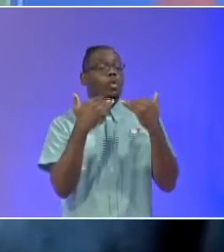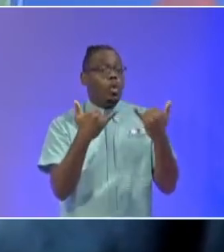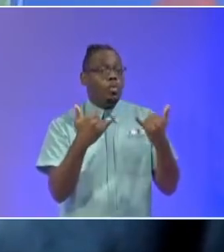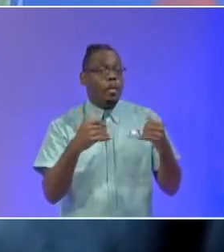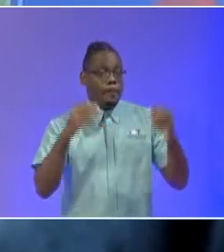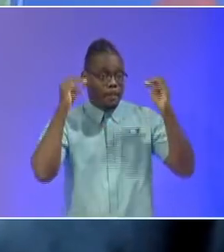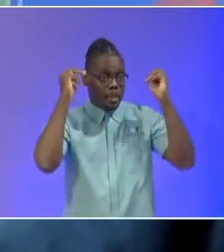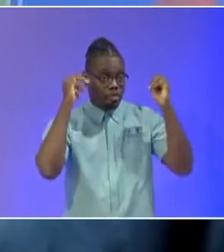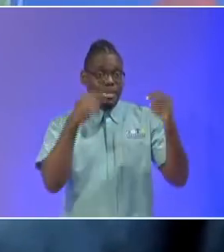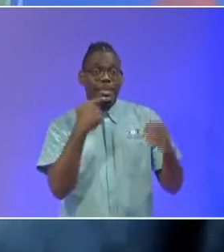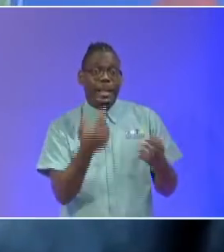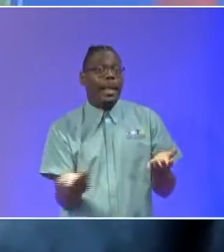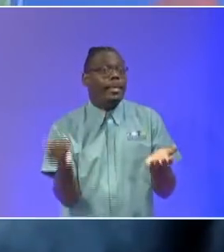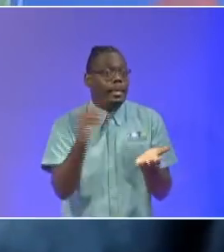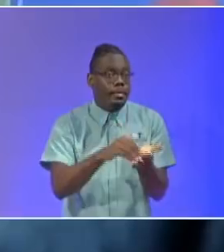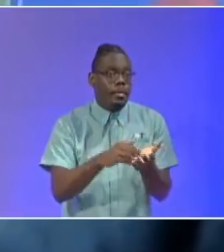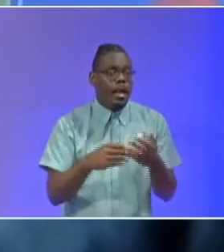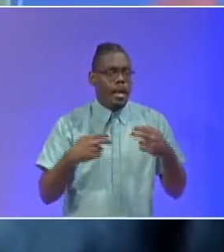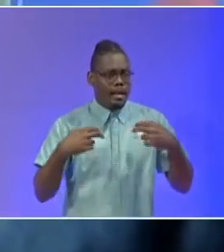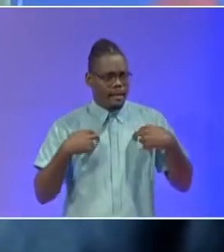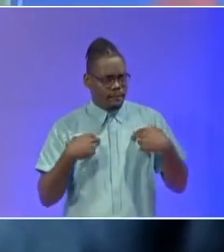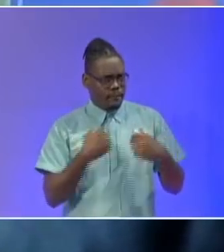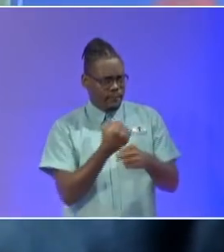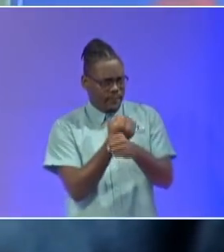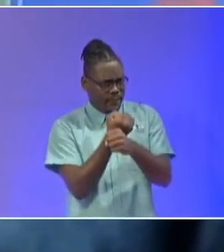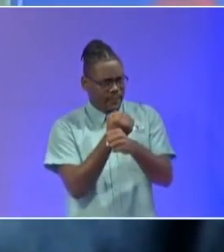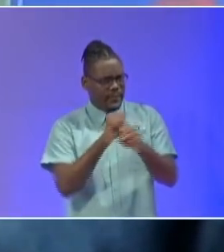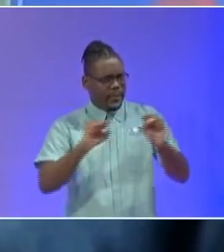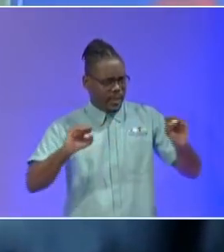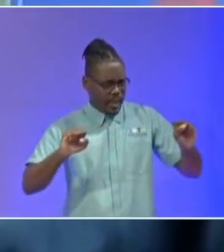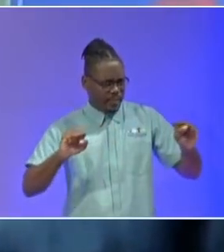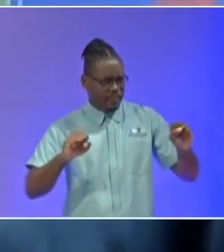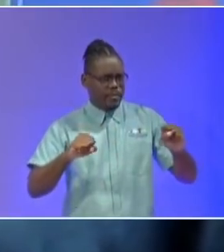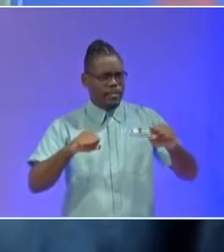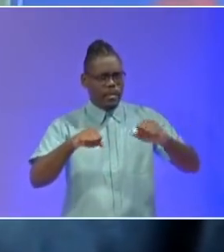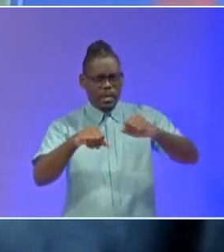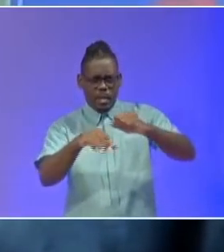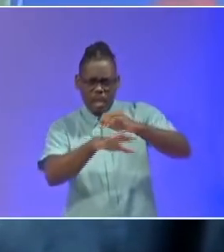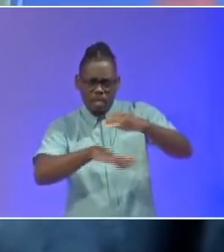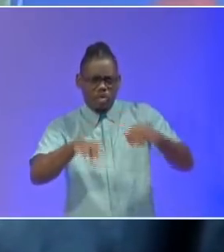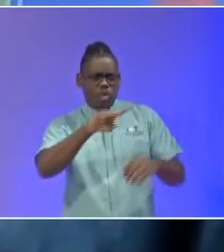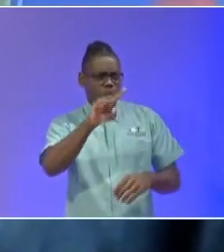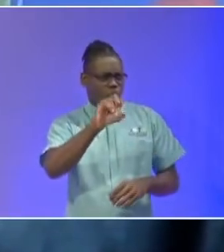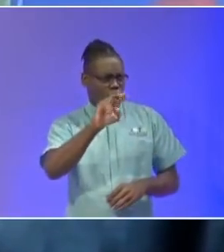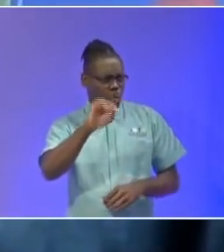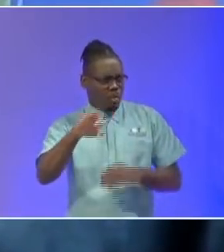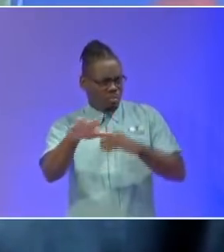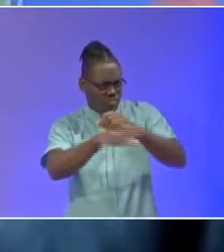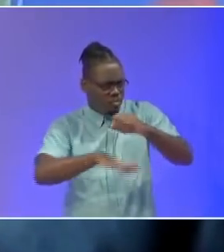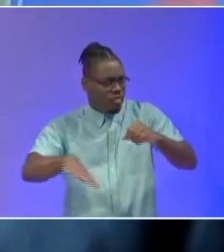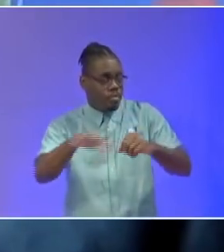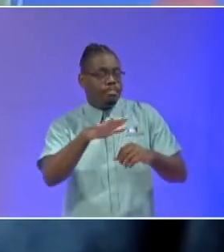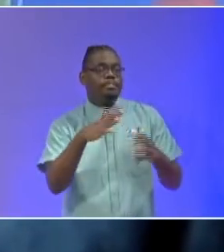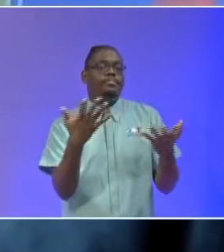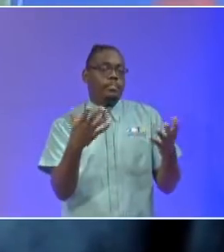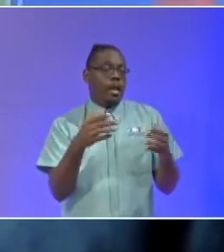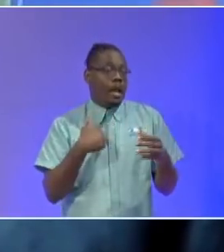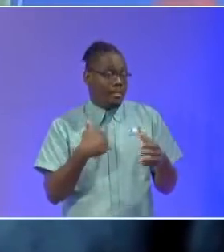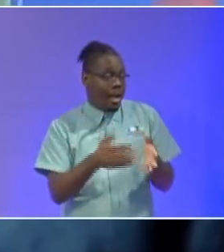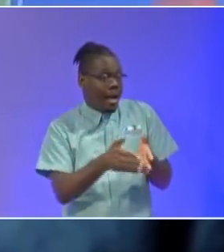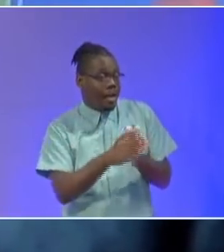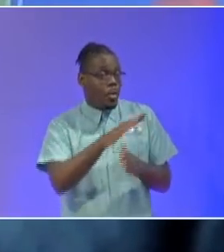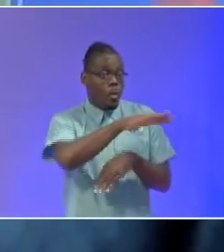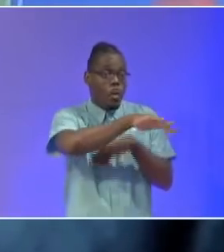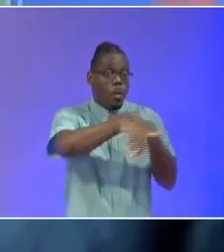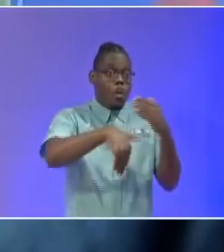zone plan, in terms of, let's say, testing, or I know the government is looking at, if I'm not mistaken, the issue of